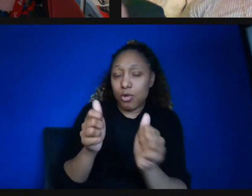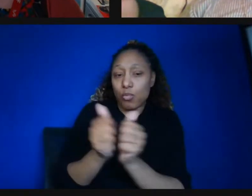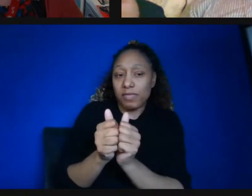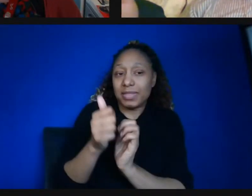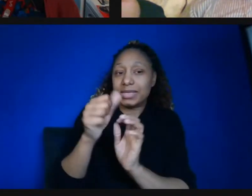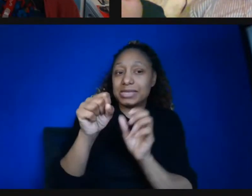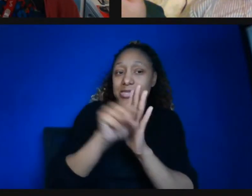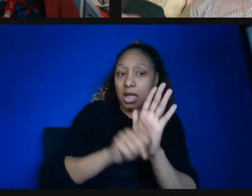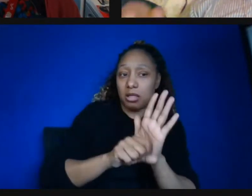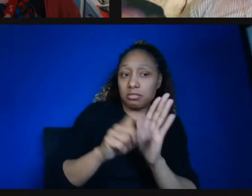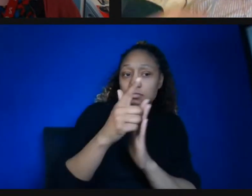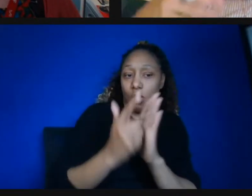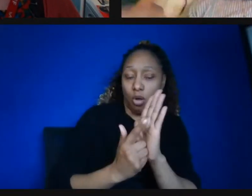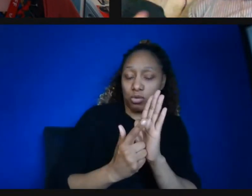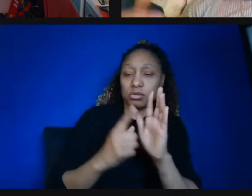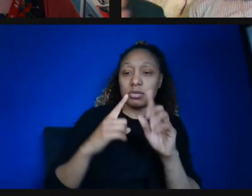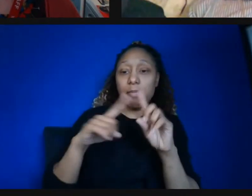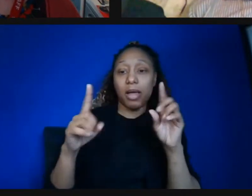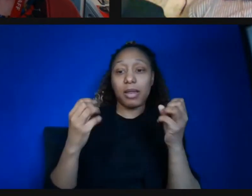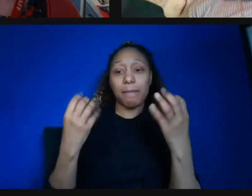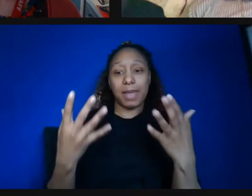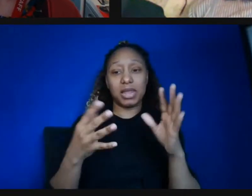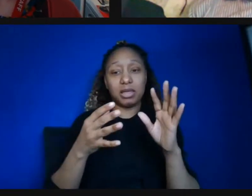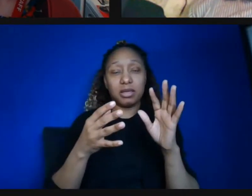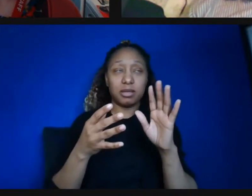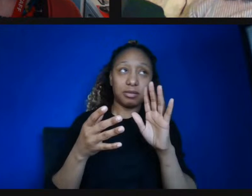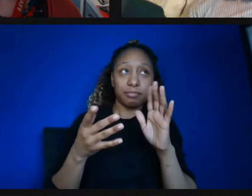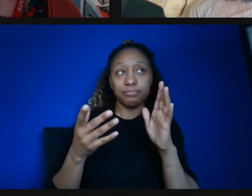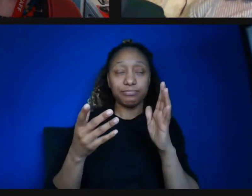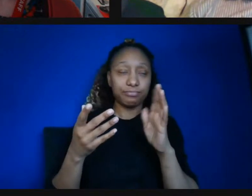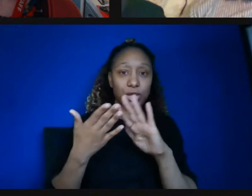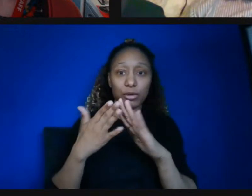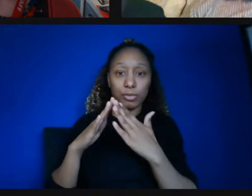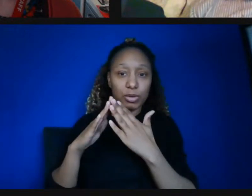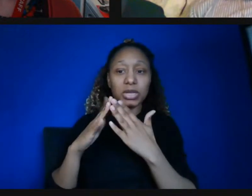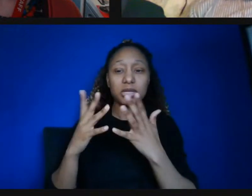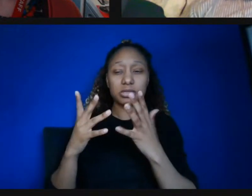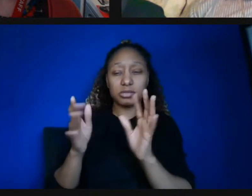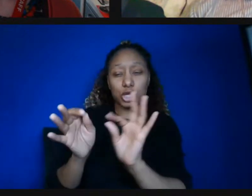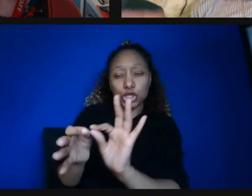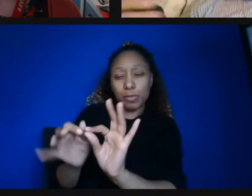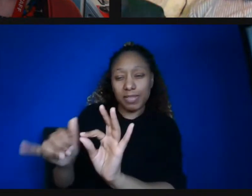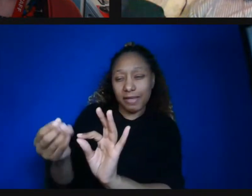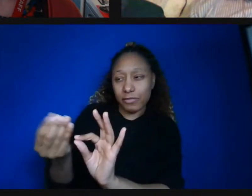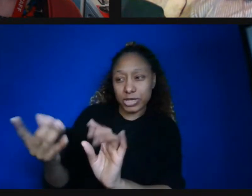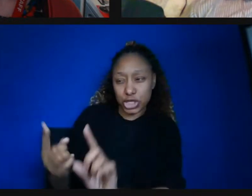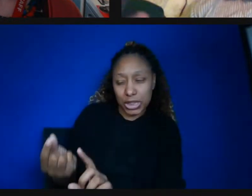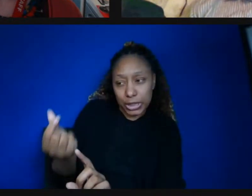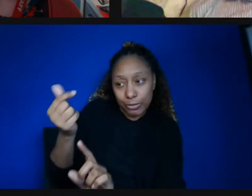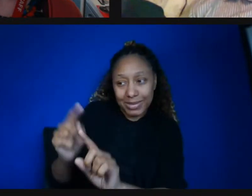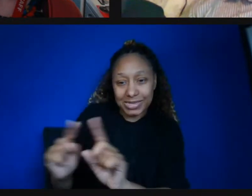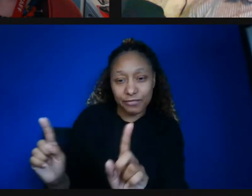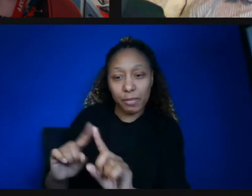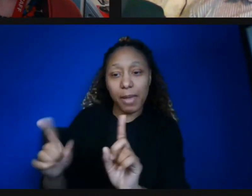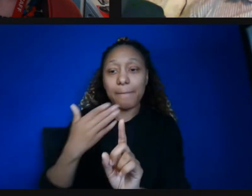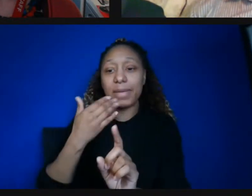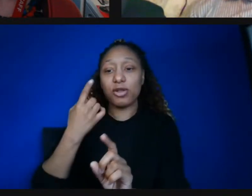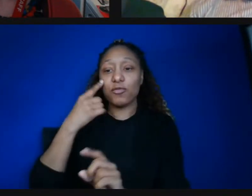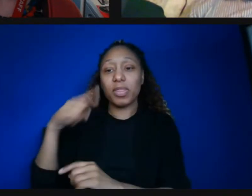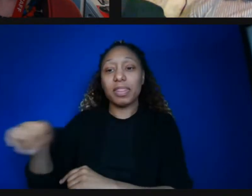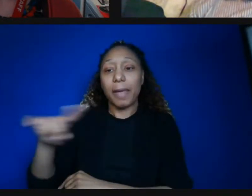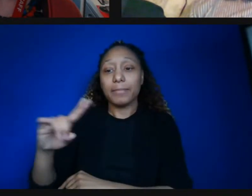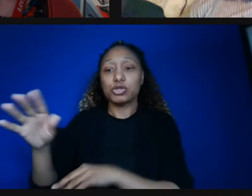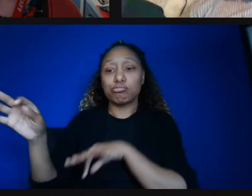But so I think many communities interpret that sovereignty differently, but I think it's also their right to tell their history from their own